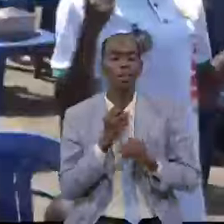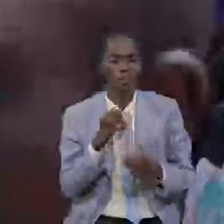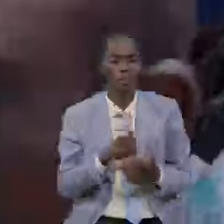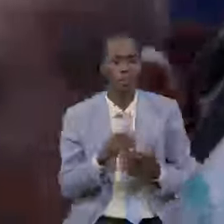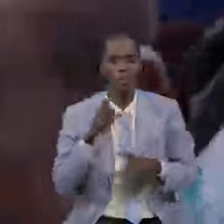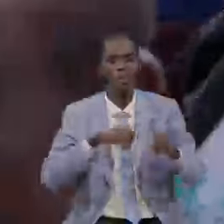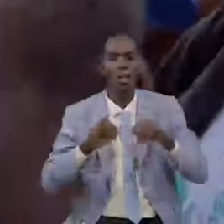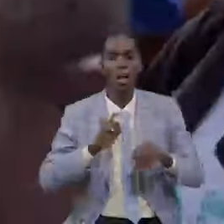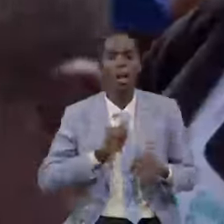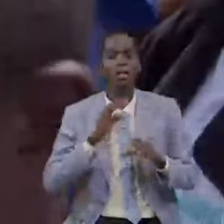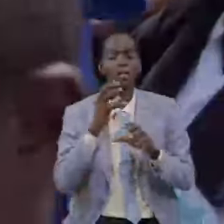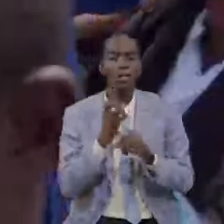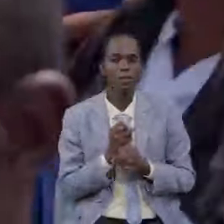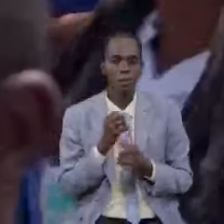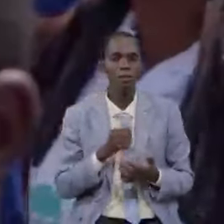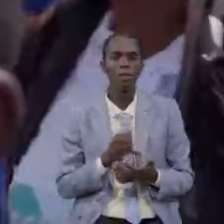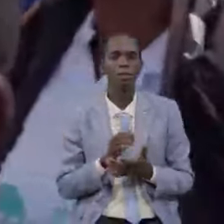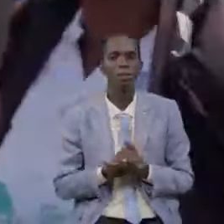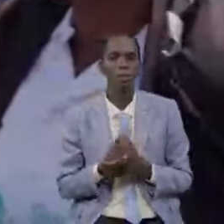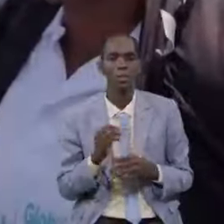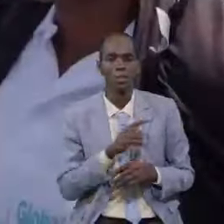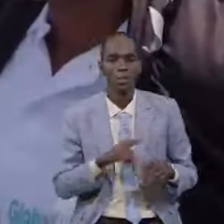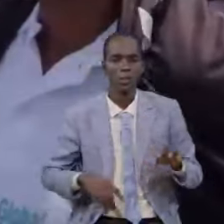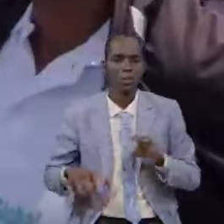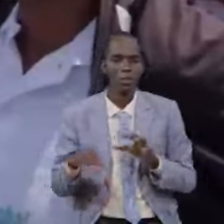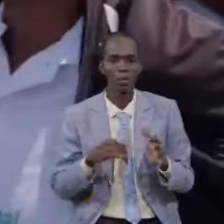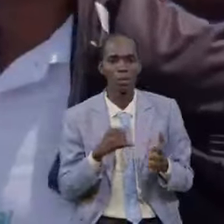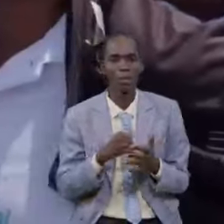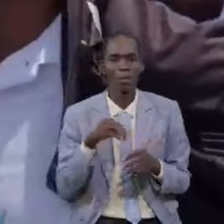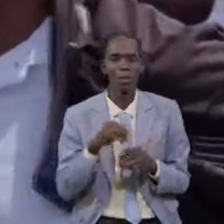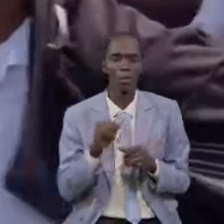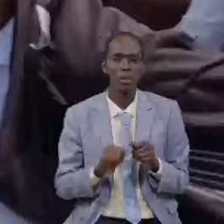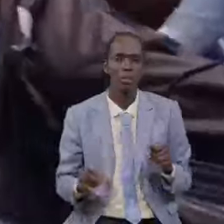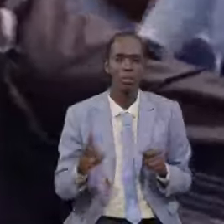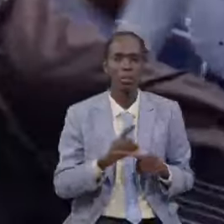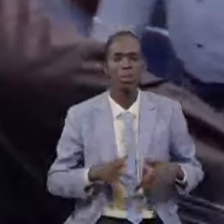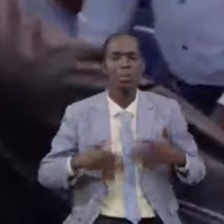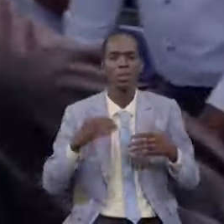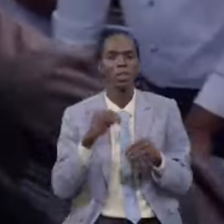The Lord confirm it in every one of your lives in Jesus' name.